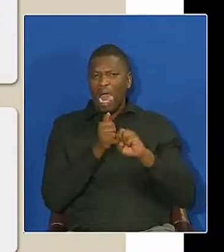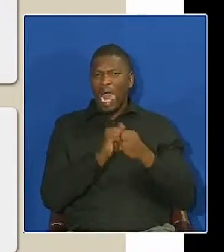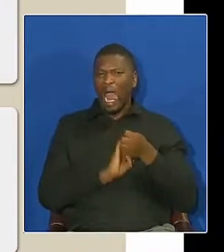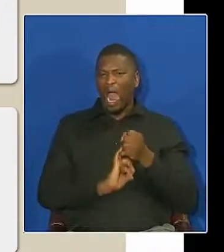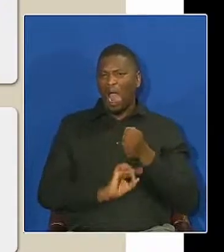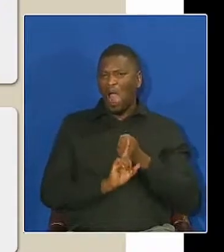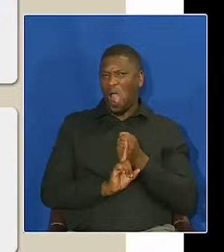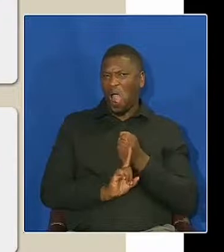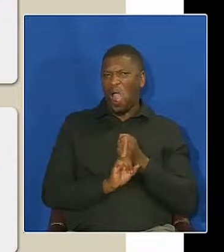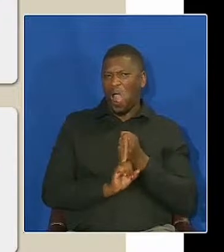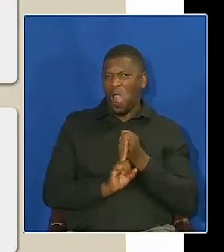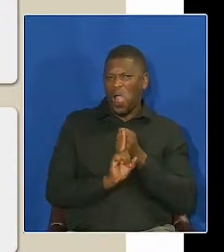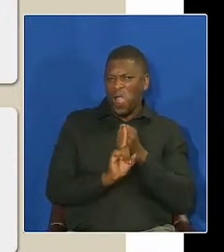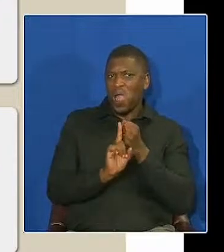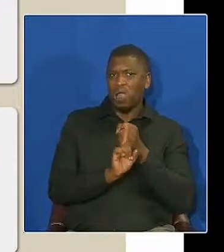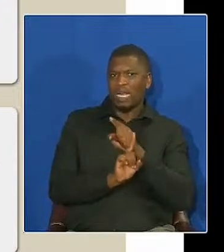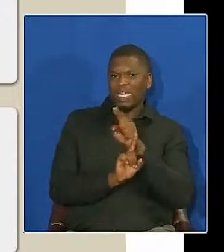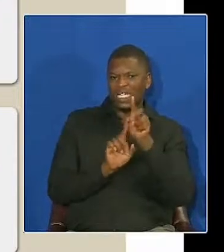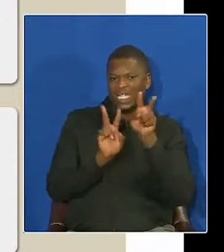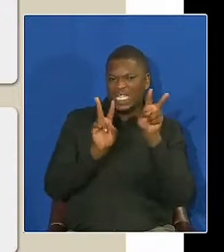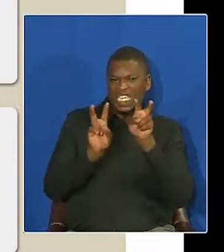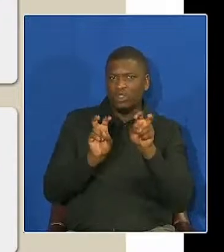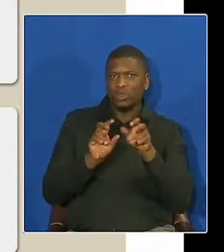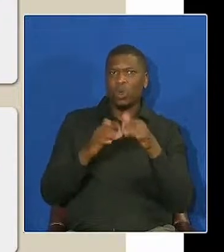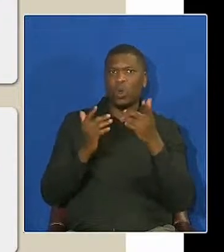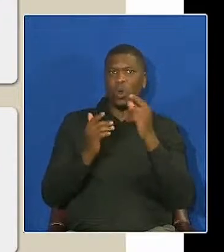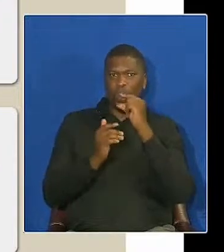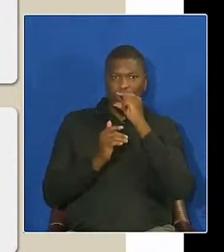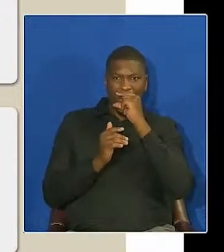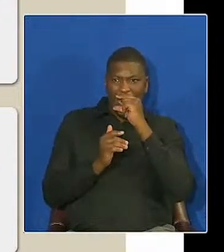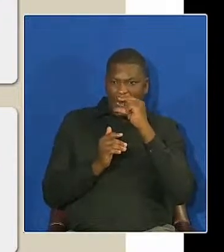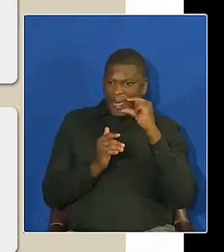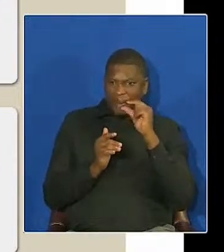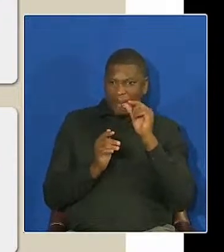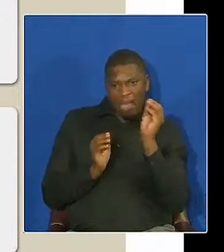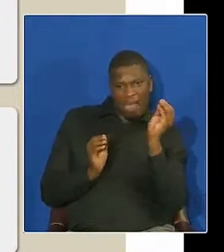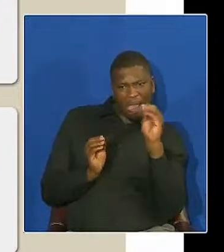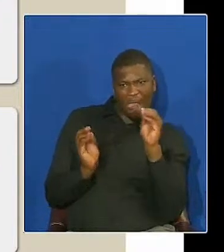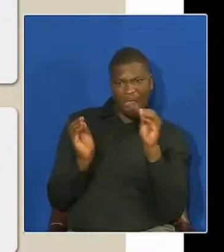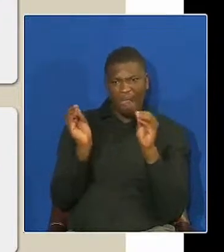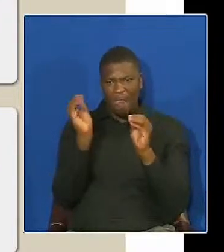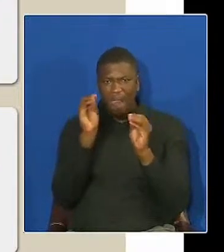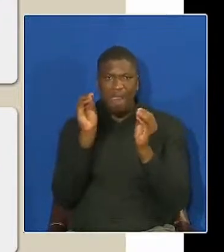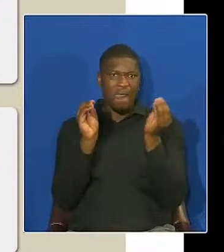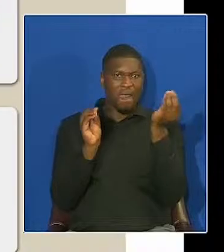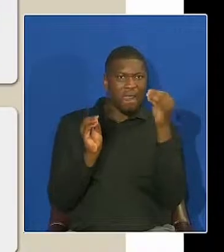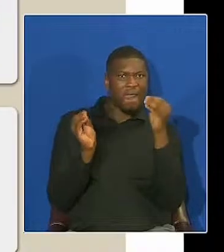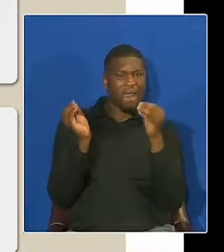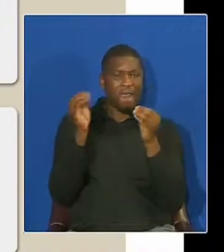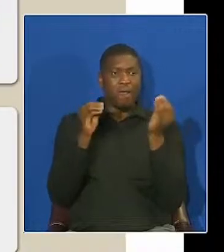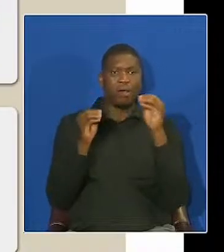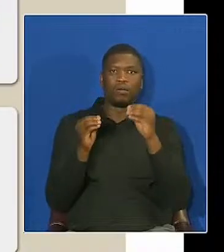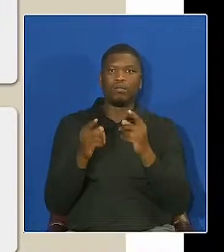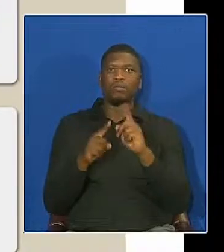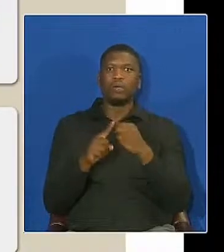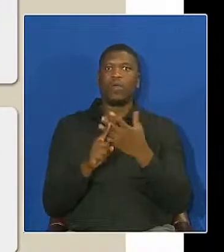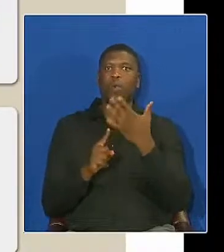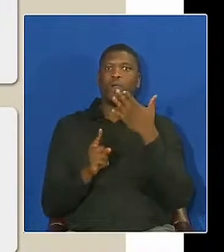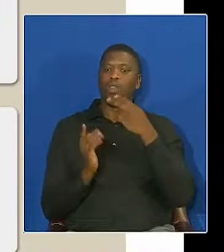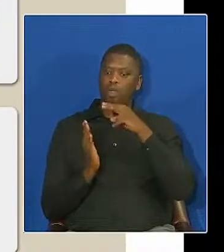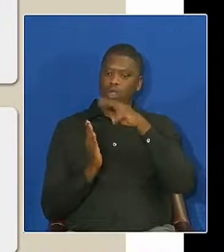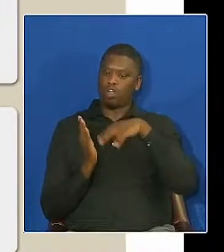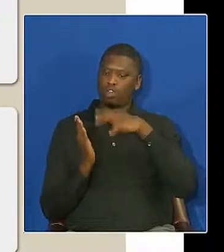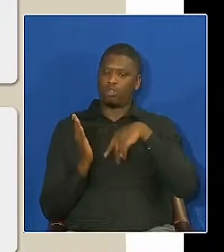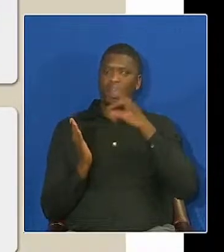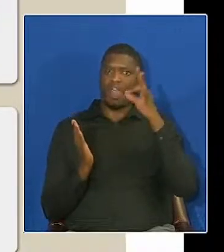put issues or names that are not supposed even to be together in that story. If you read the fake news